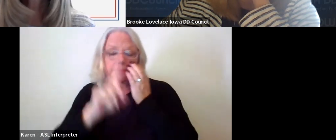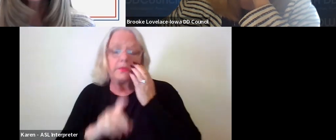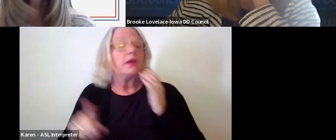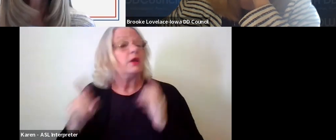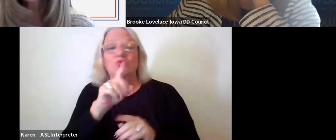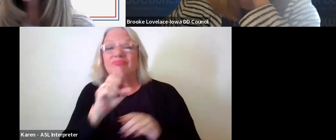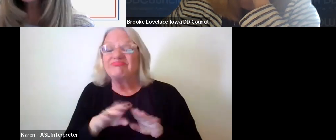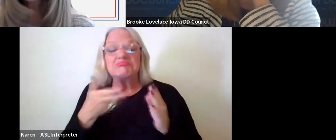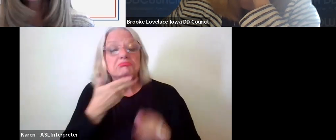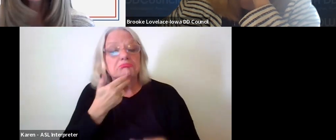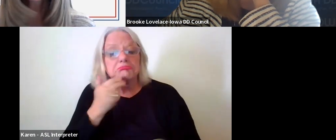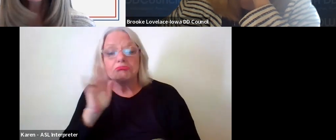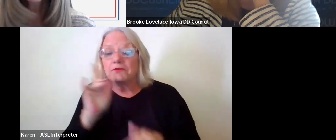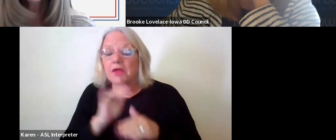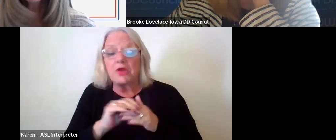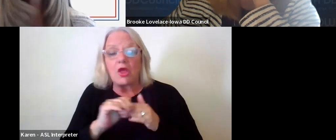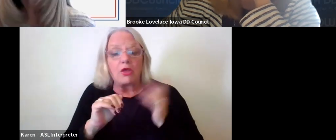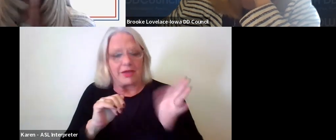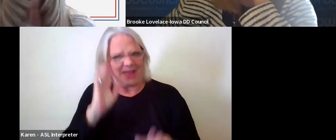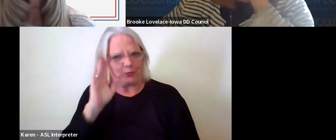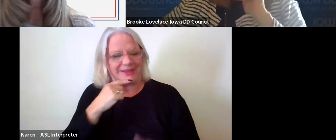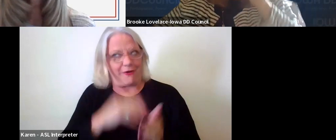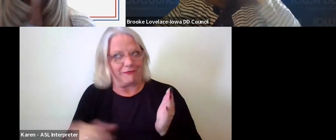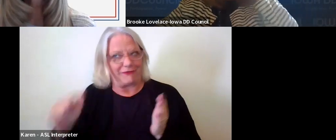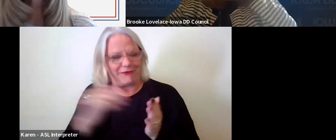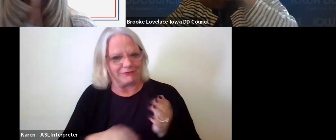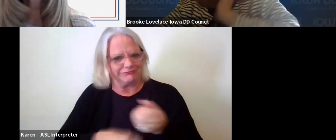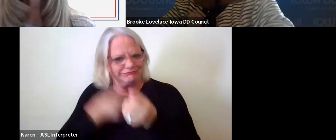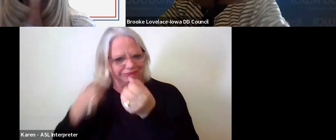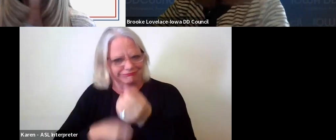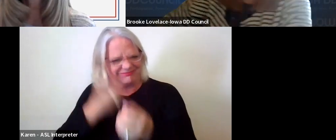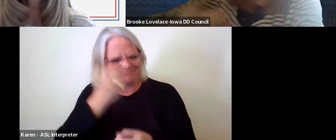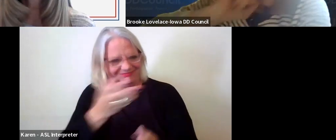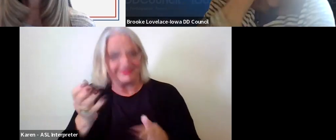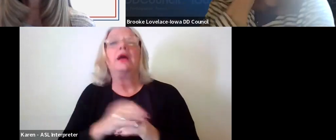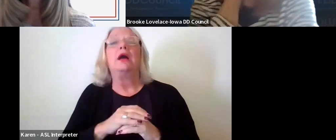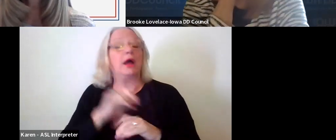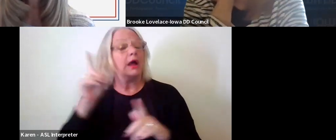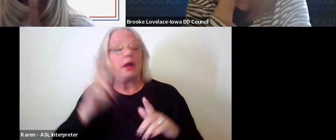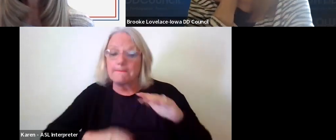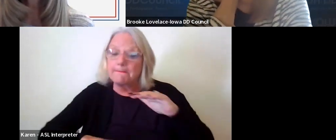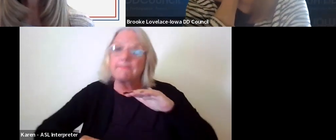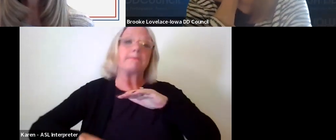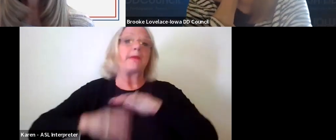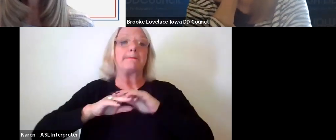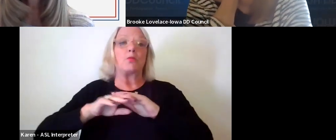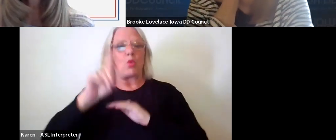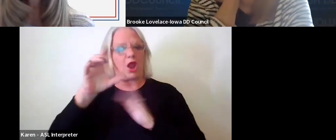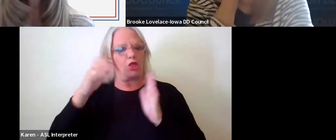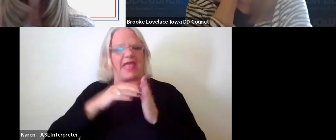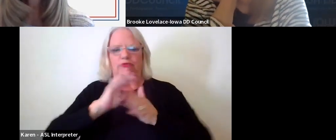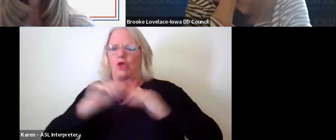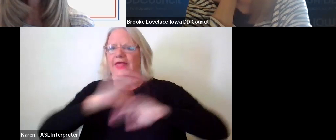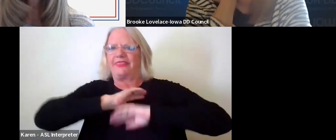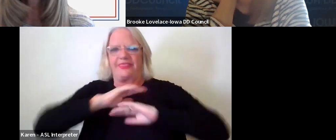as $25. You're going to hear that more than once during this webinar. And then balances cannot exceed $100,000. We talked about that a little